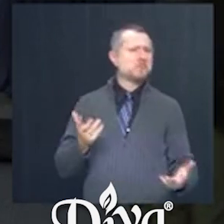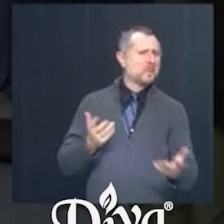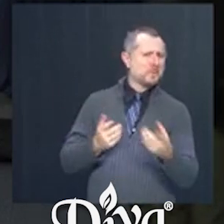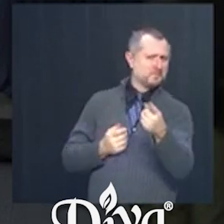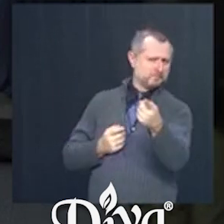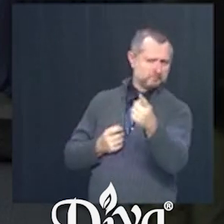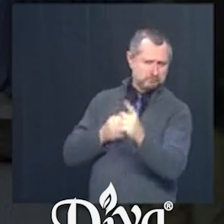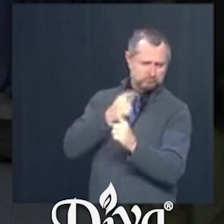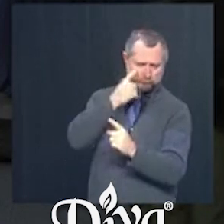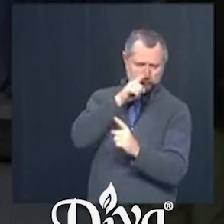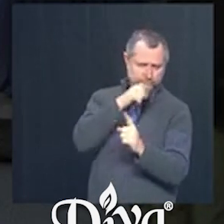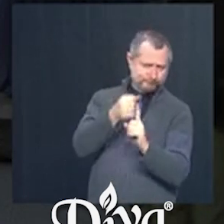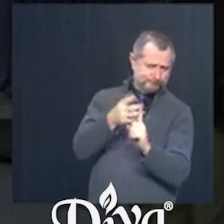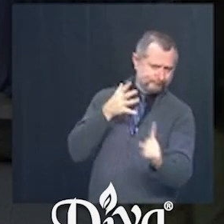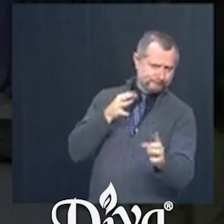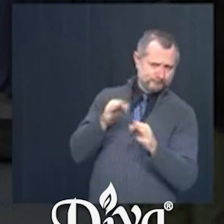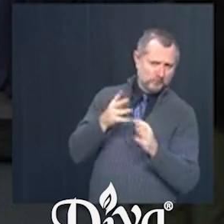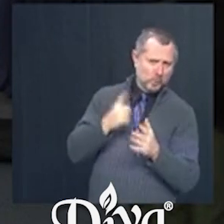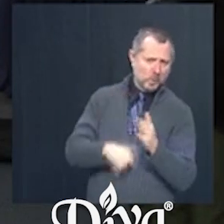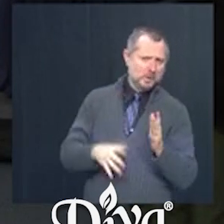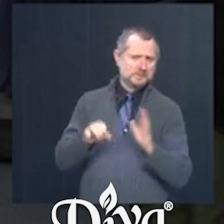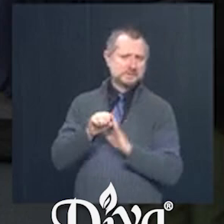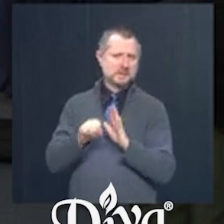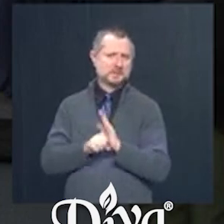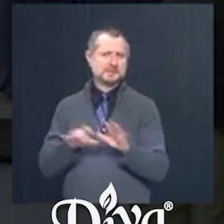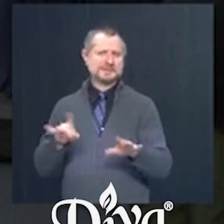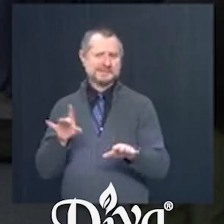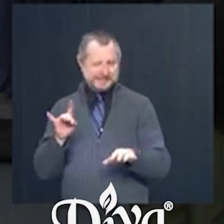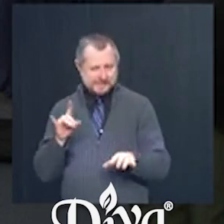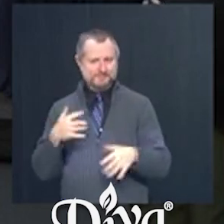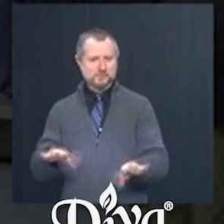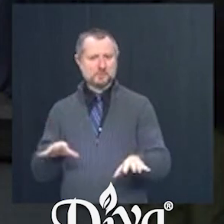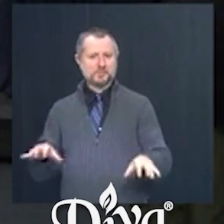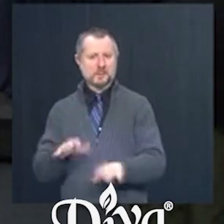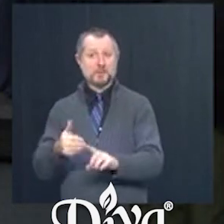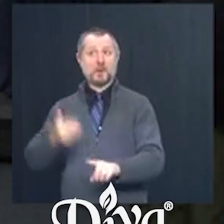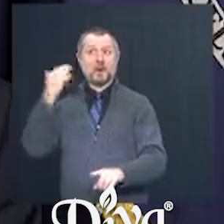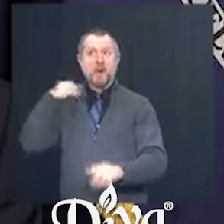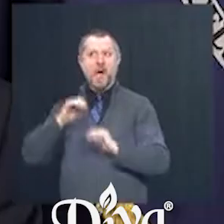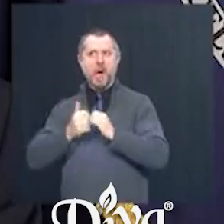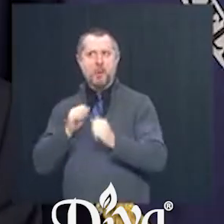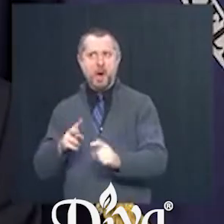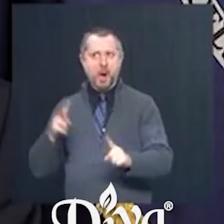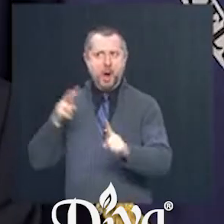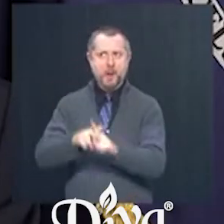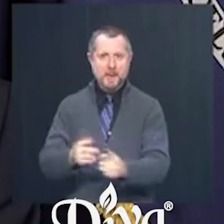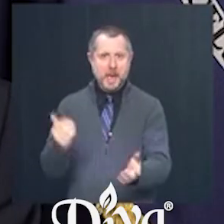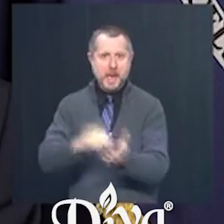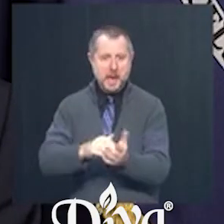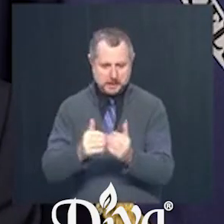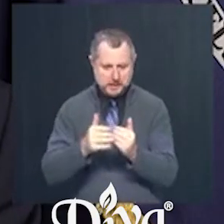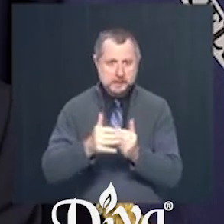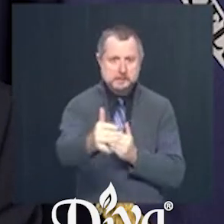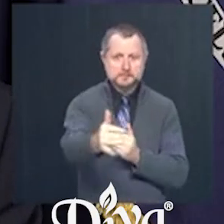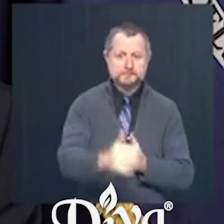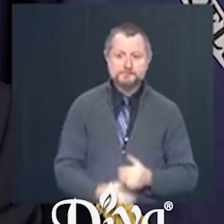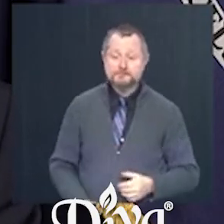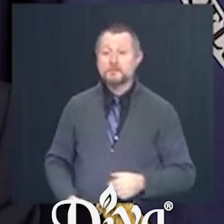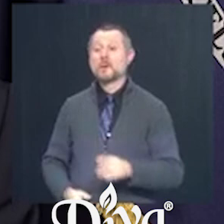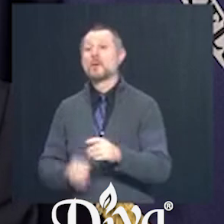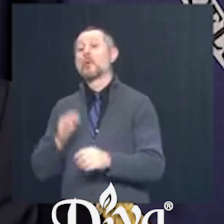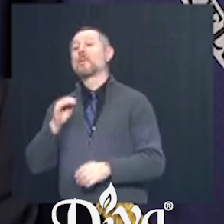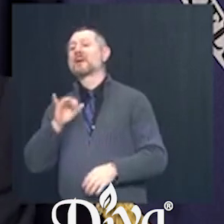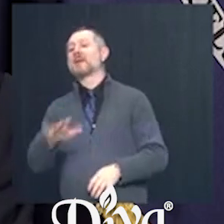more on what the state did earlier on and how that's going to apply for, you know, any other surges moving forward. It was the first time we had ever seen